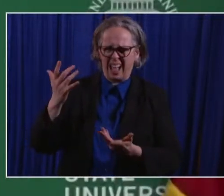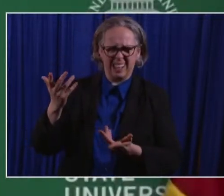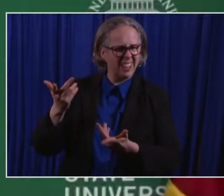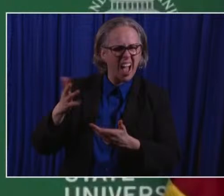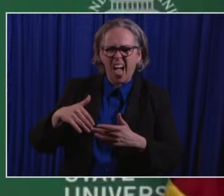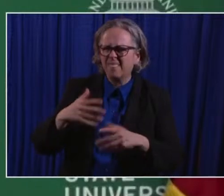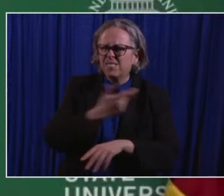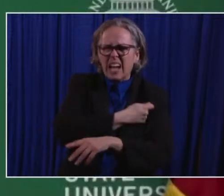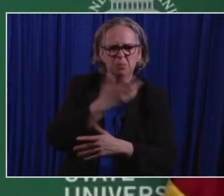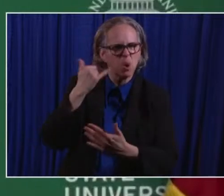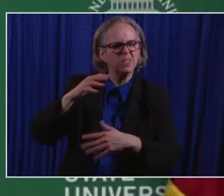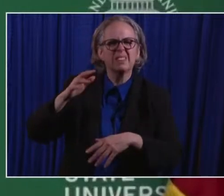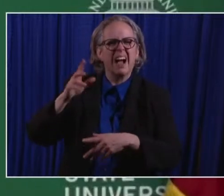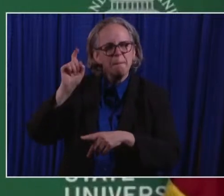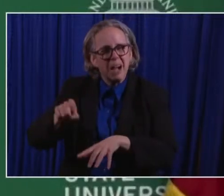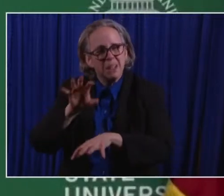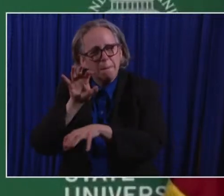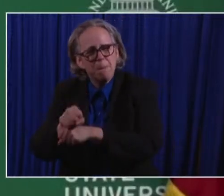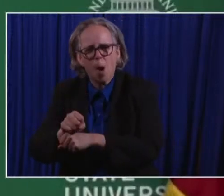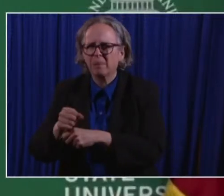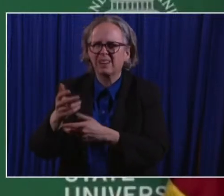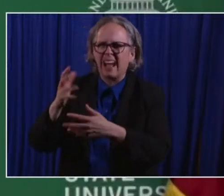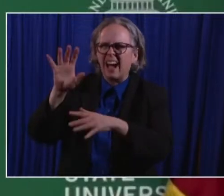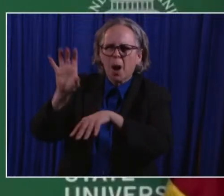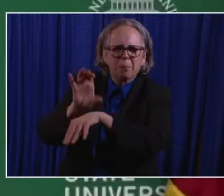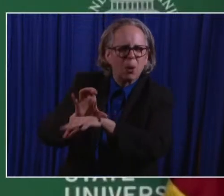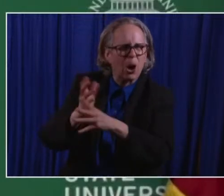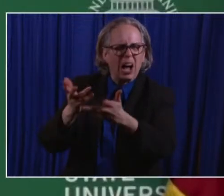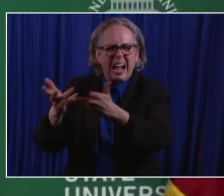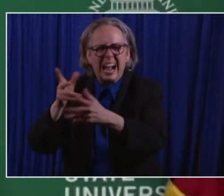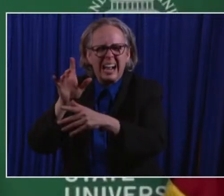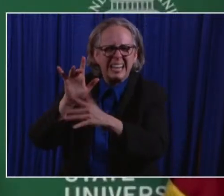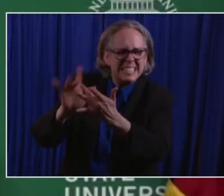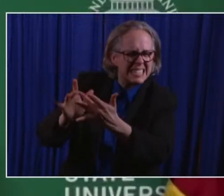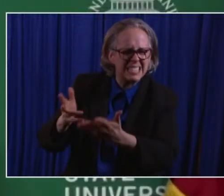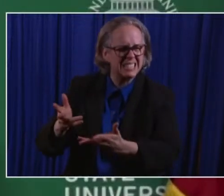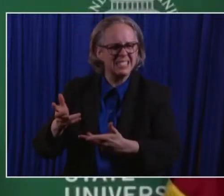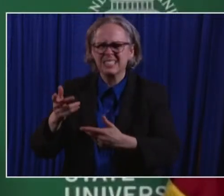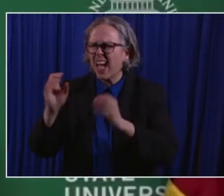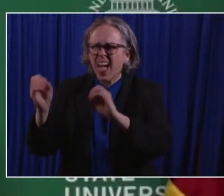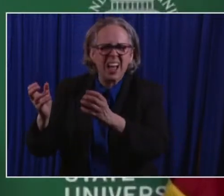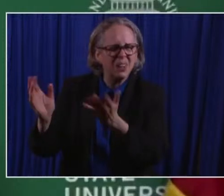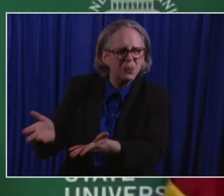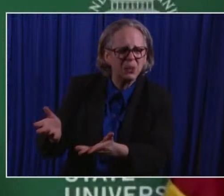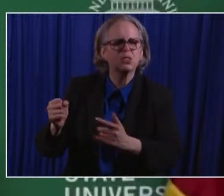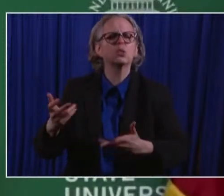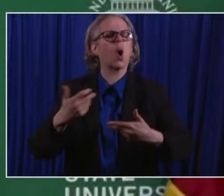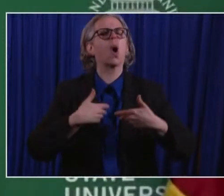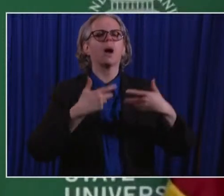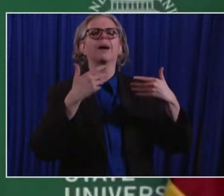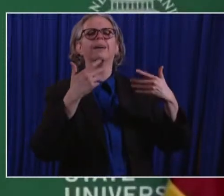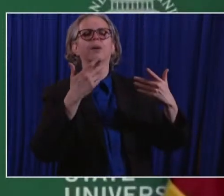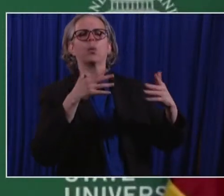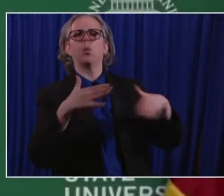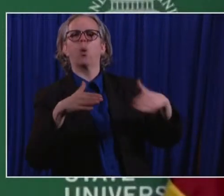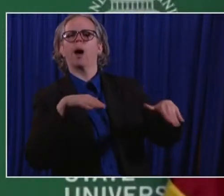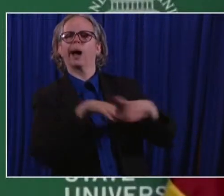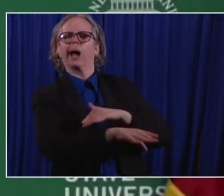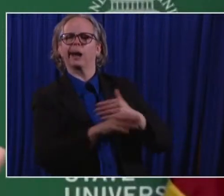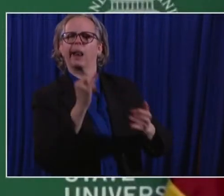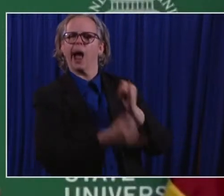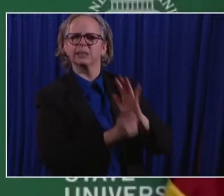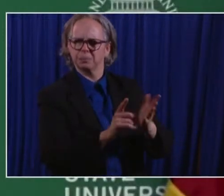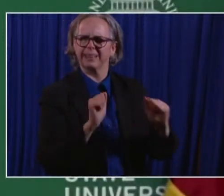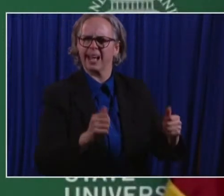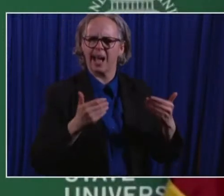to be able to walk in. And so I don't know what the numbers are now, but there were good numbers when Fran and I walked in here a couple hours ago about people just